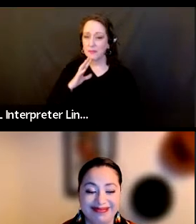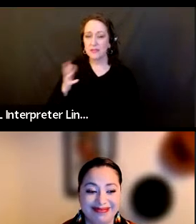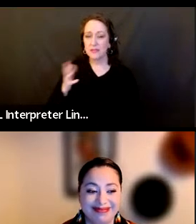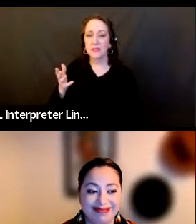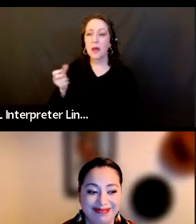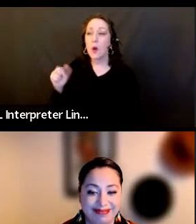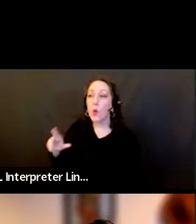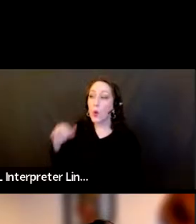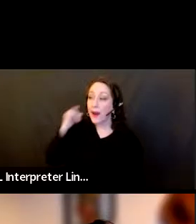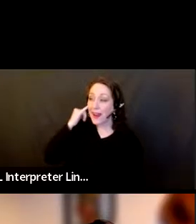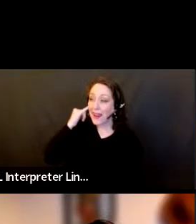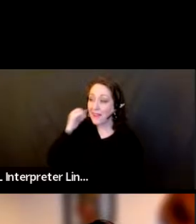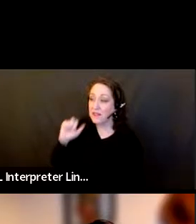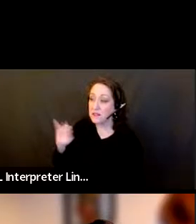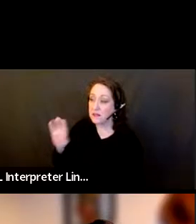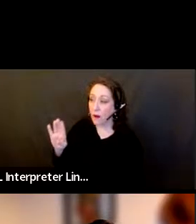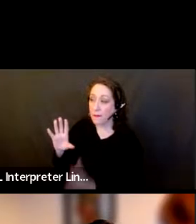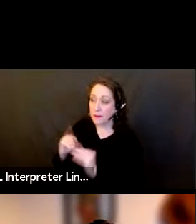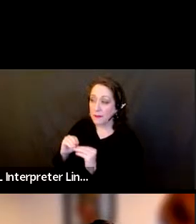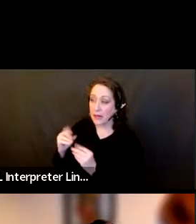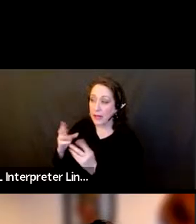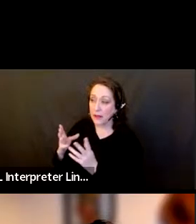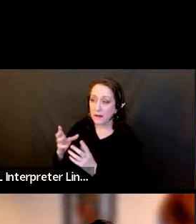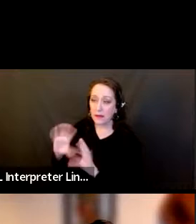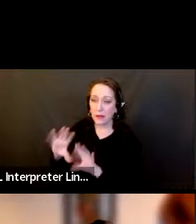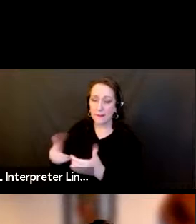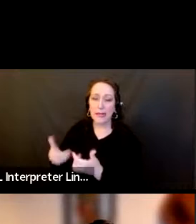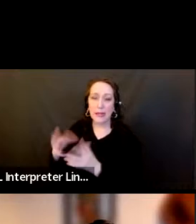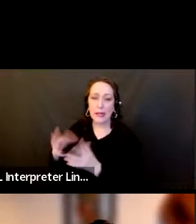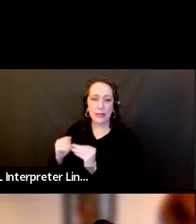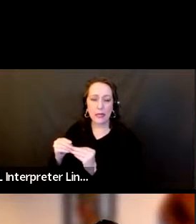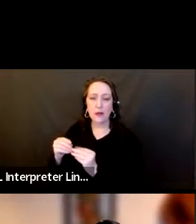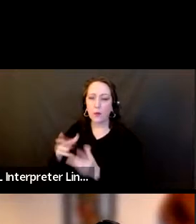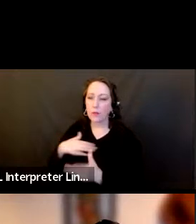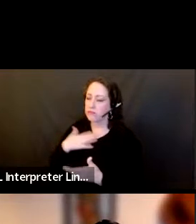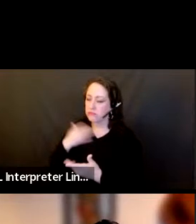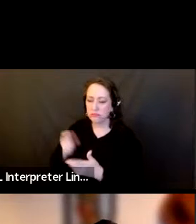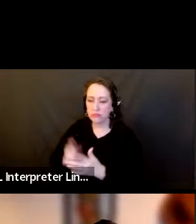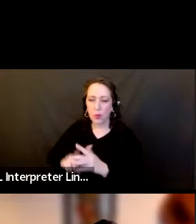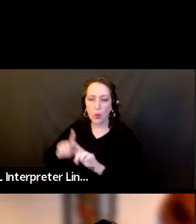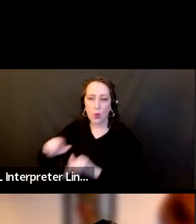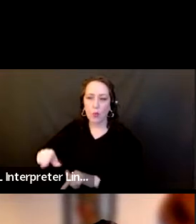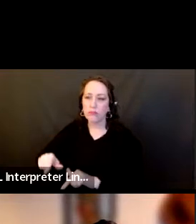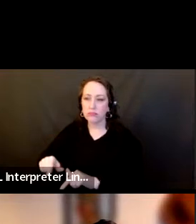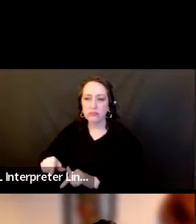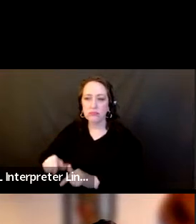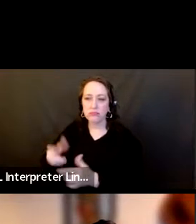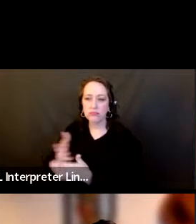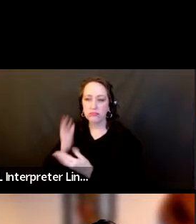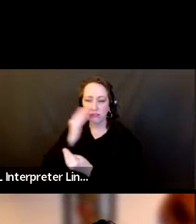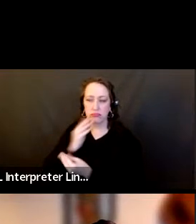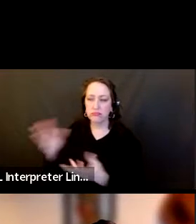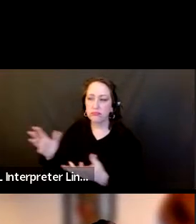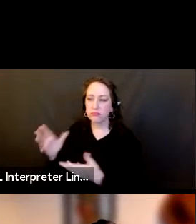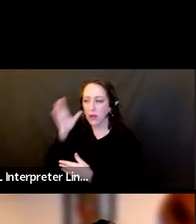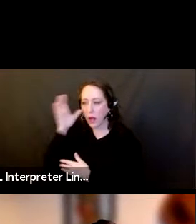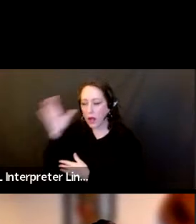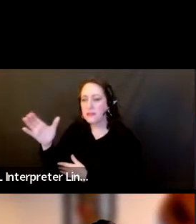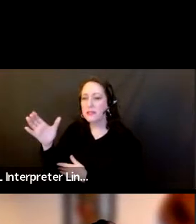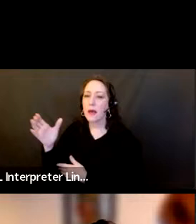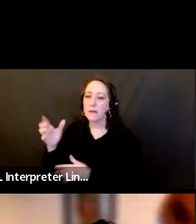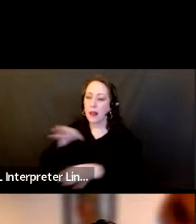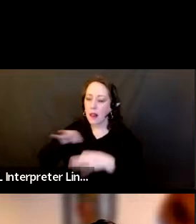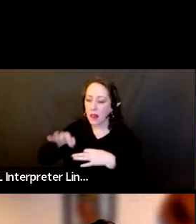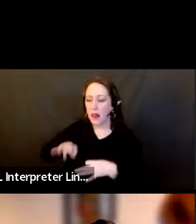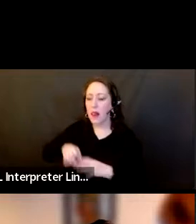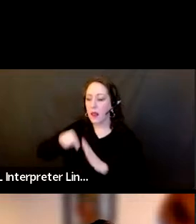or if there is a subcommittee meeting or a desire to have one, we're happy to show up and to share these concepts and dive into the